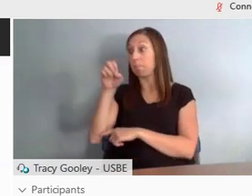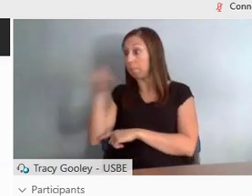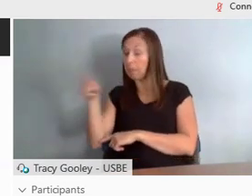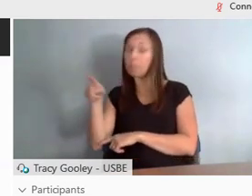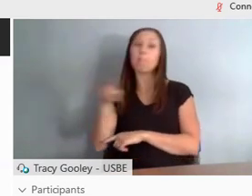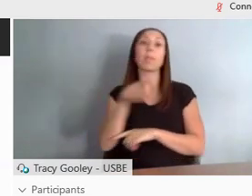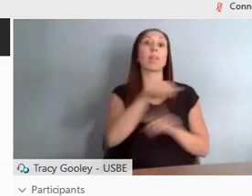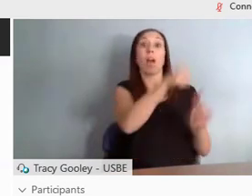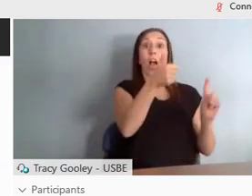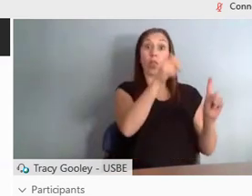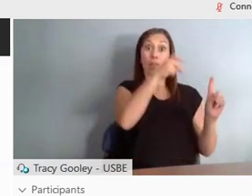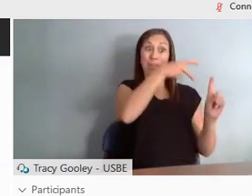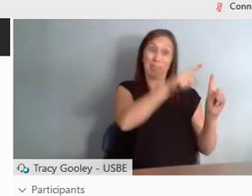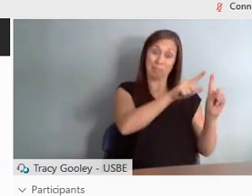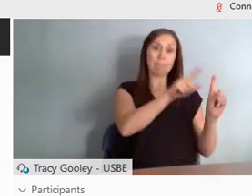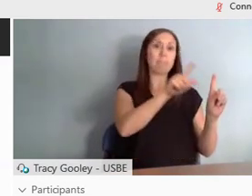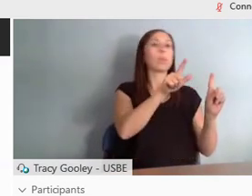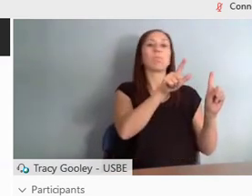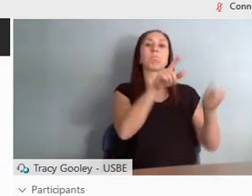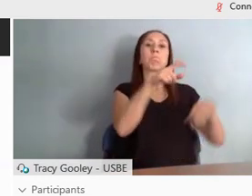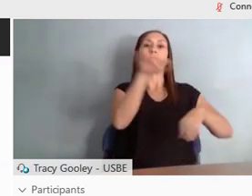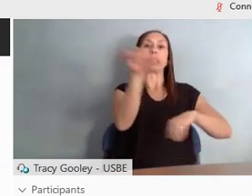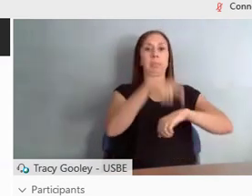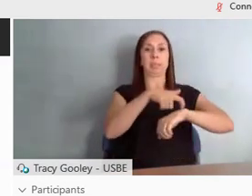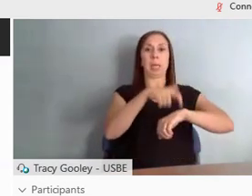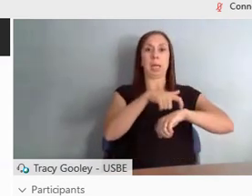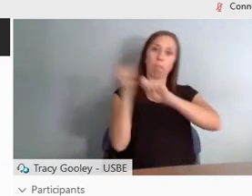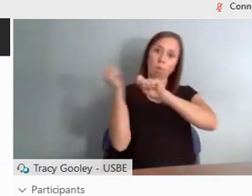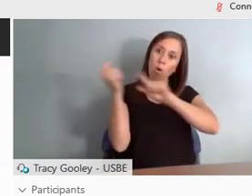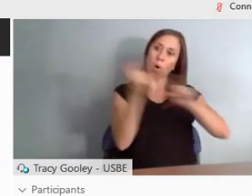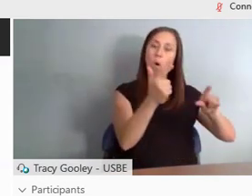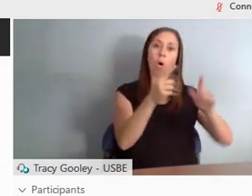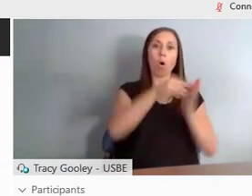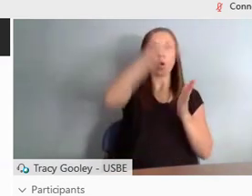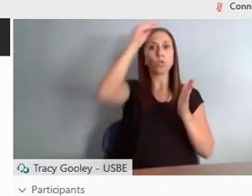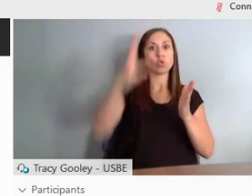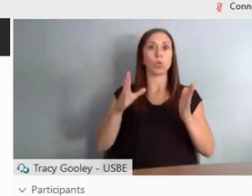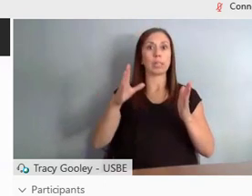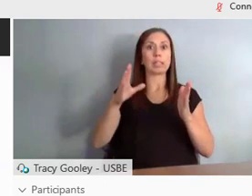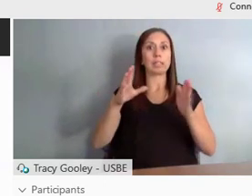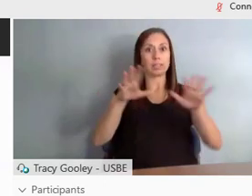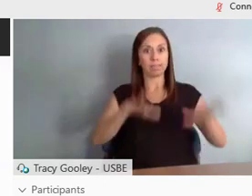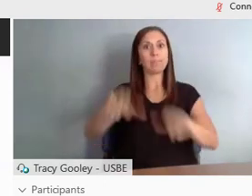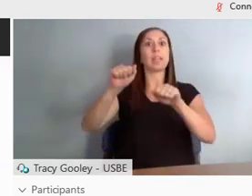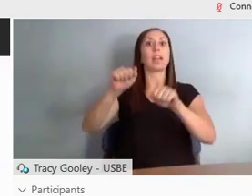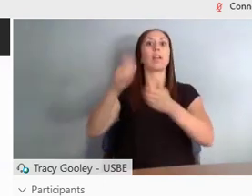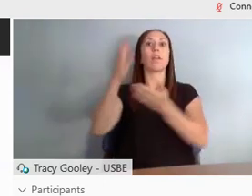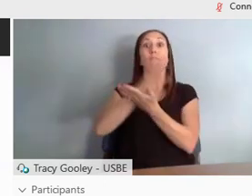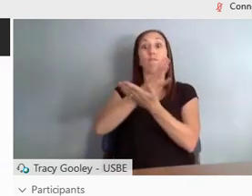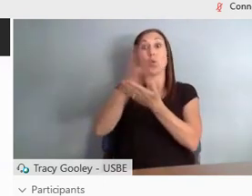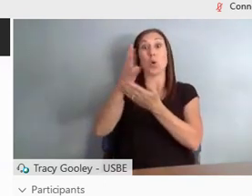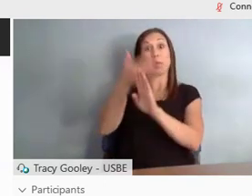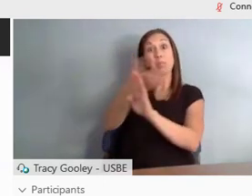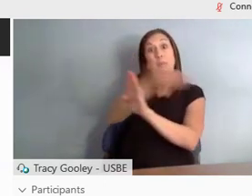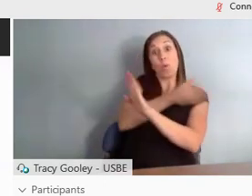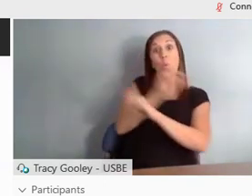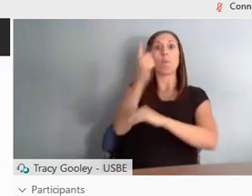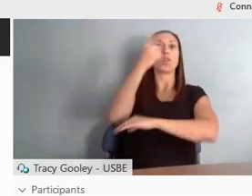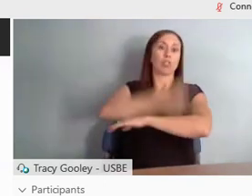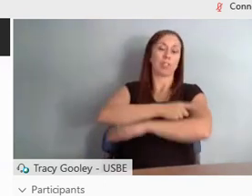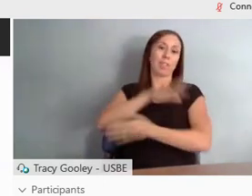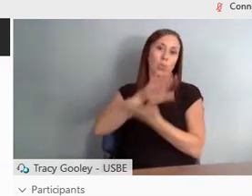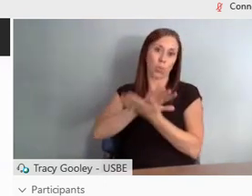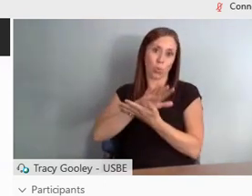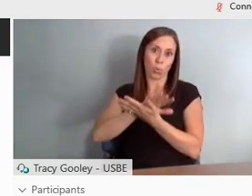regular PEEP. So all students will be taking the PEEP assessment 4 weeks prior to the first day of pre-kindergarten through